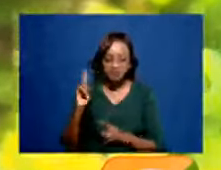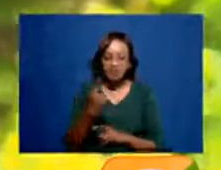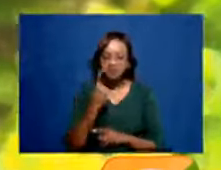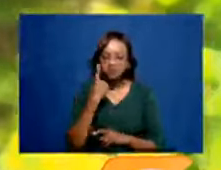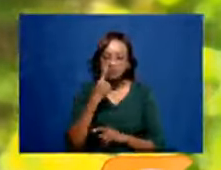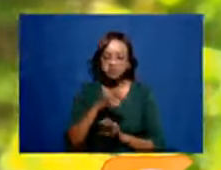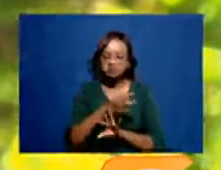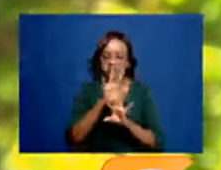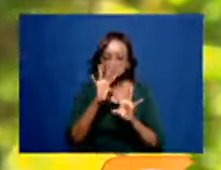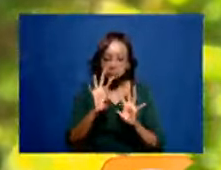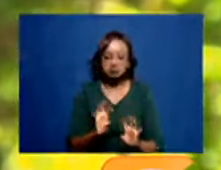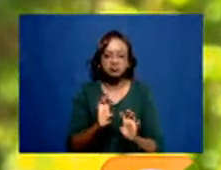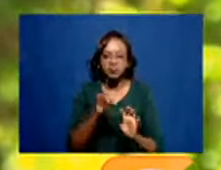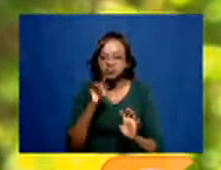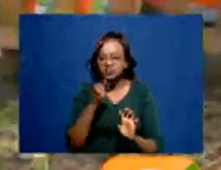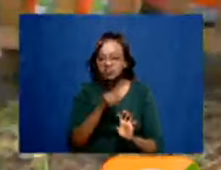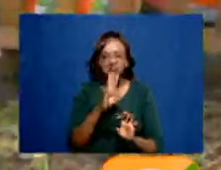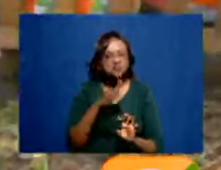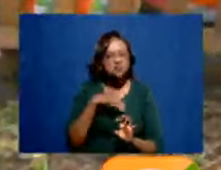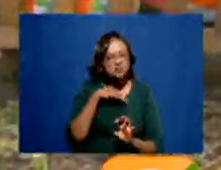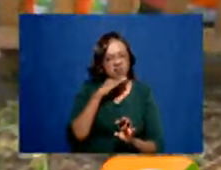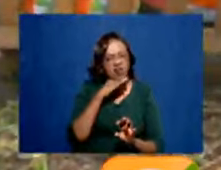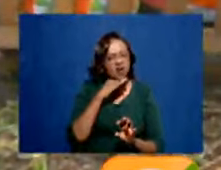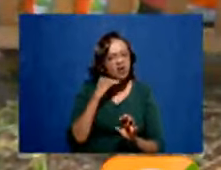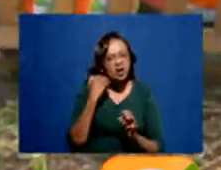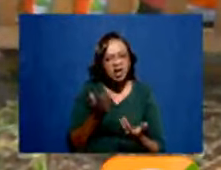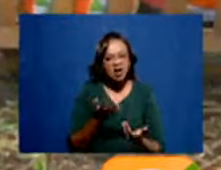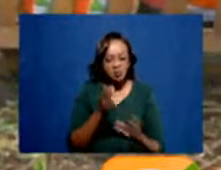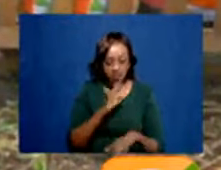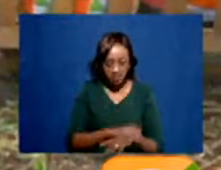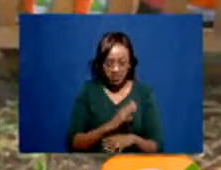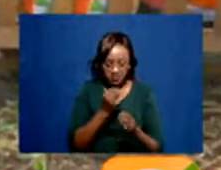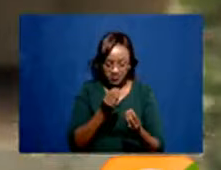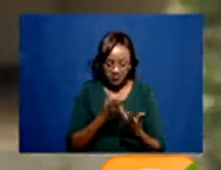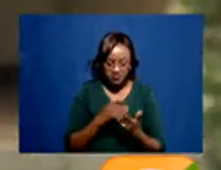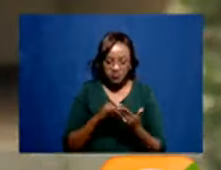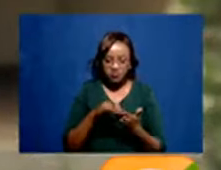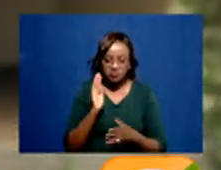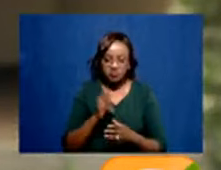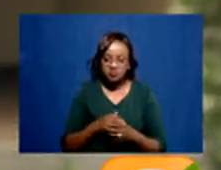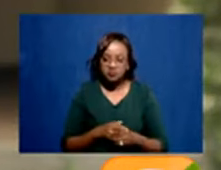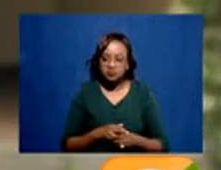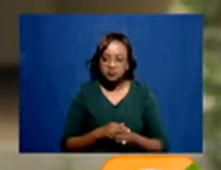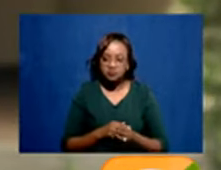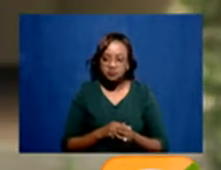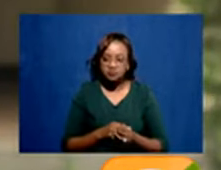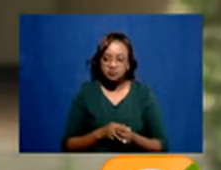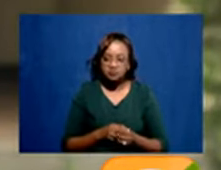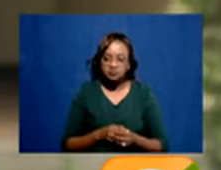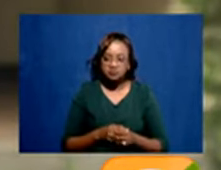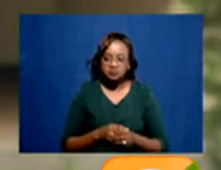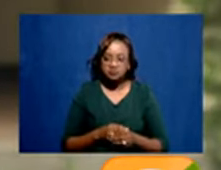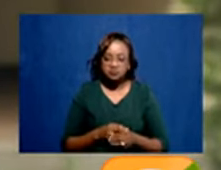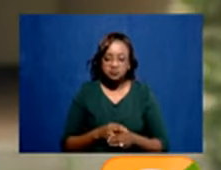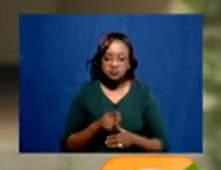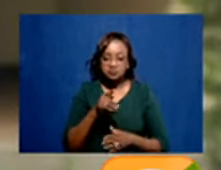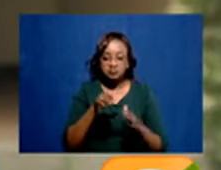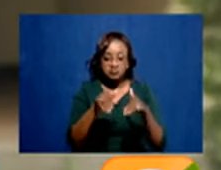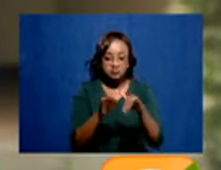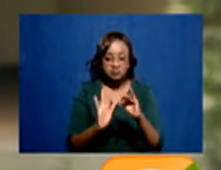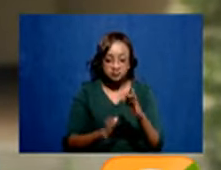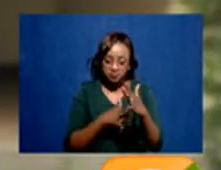emerging questions about how he met his death are provided through investigations. The burial was withheld for some